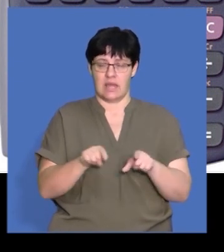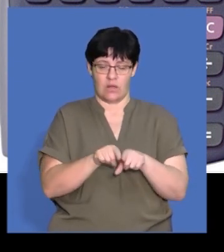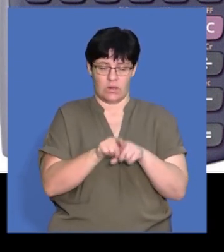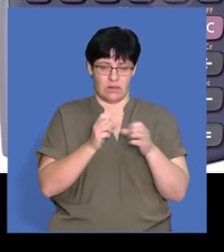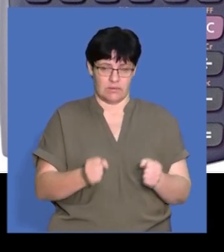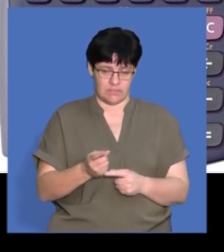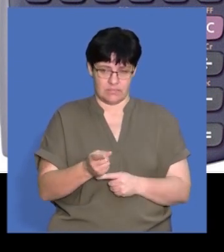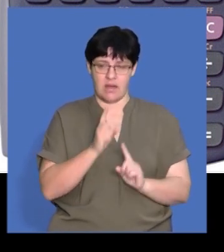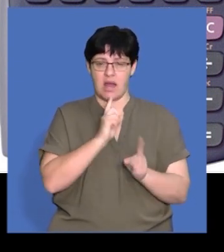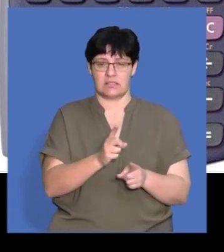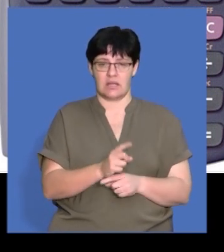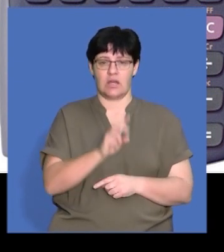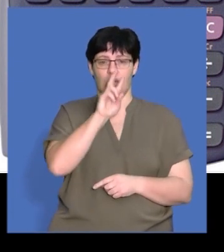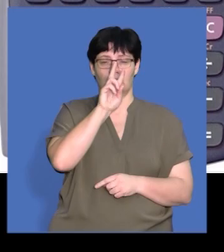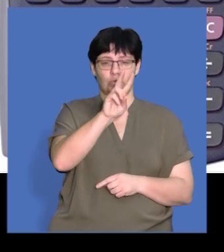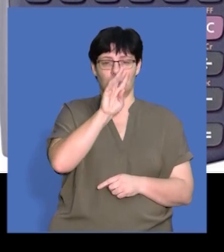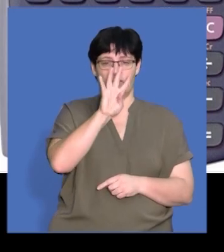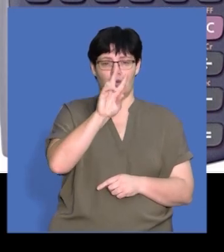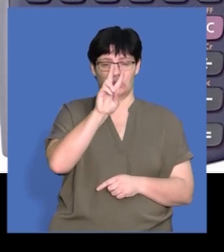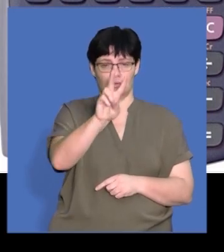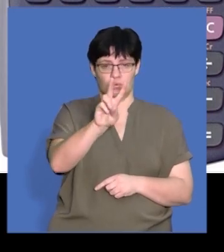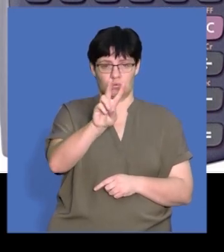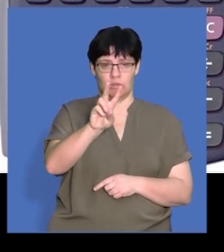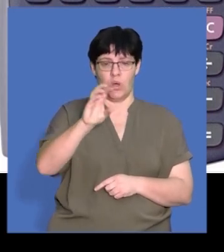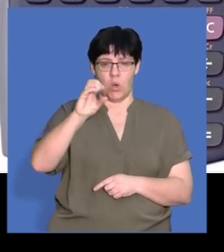and I get an answer of